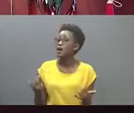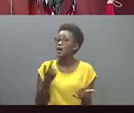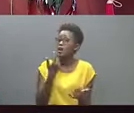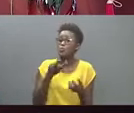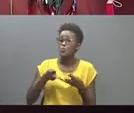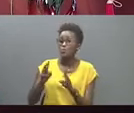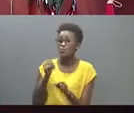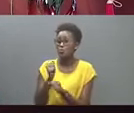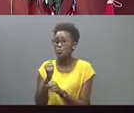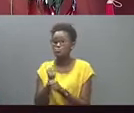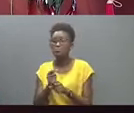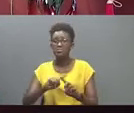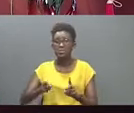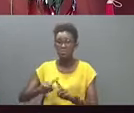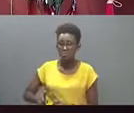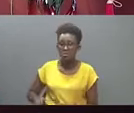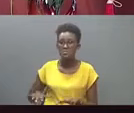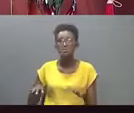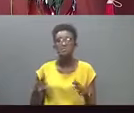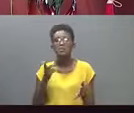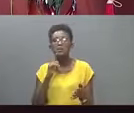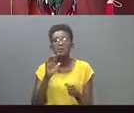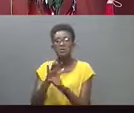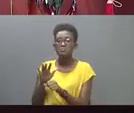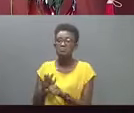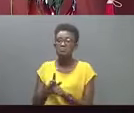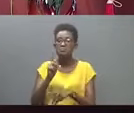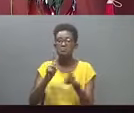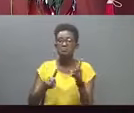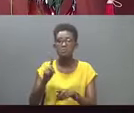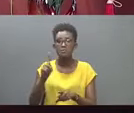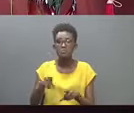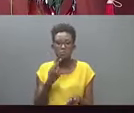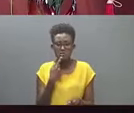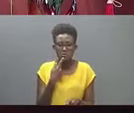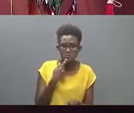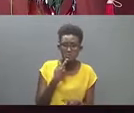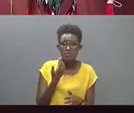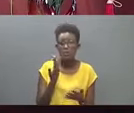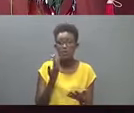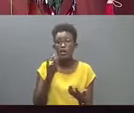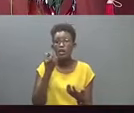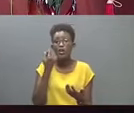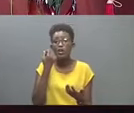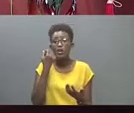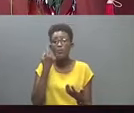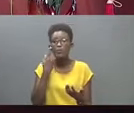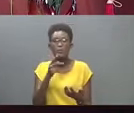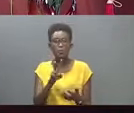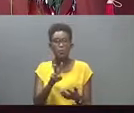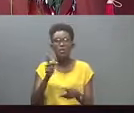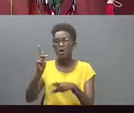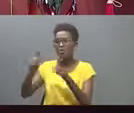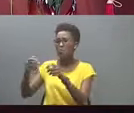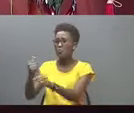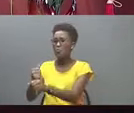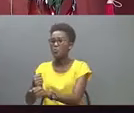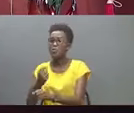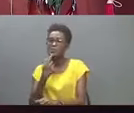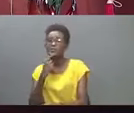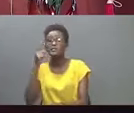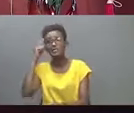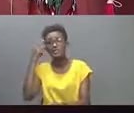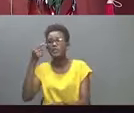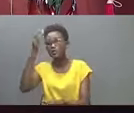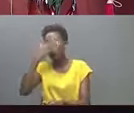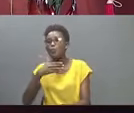Abikora mu buryo bwinshi. Many of us limit the work of the devil to a human being, a one human being. Benshi twumva